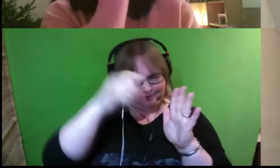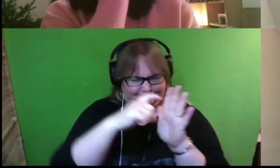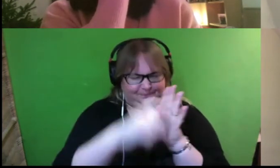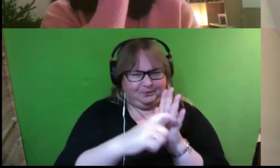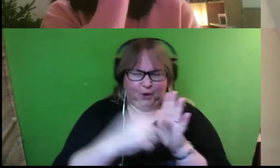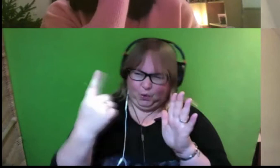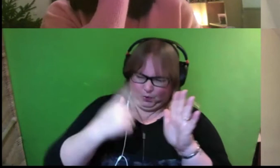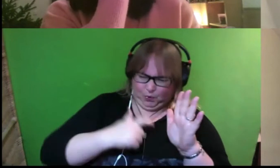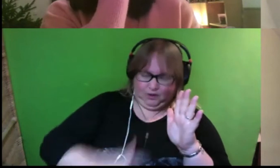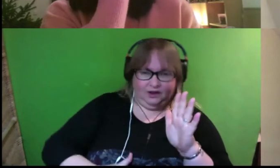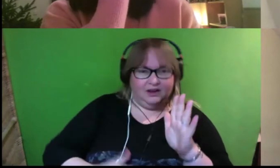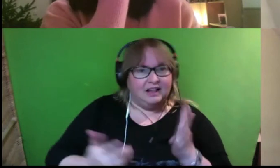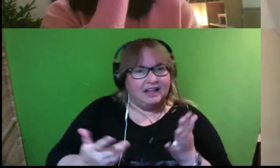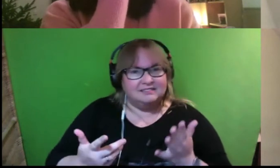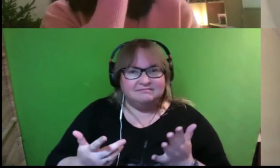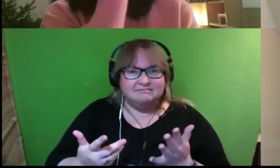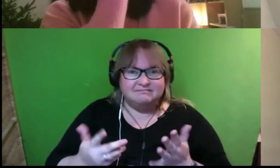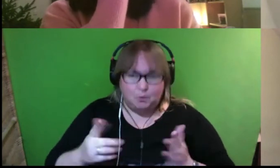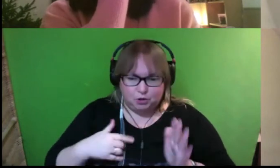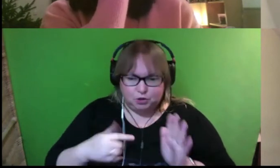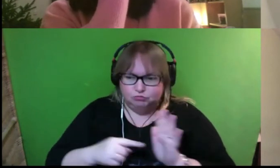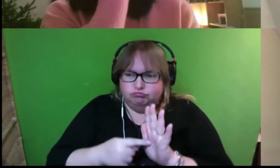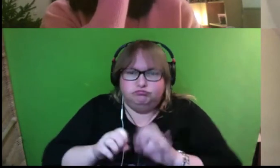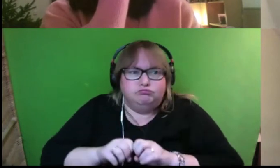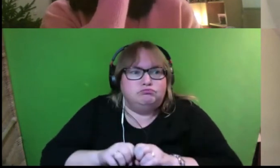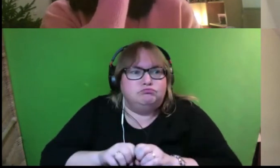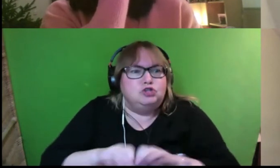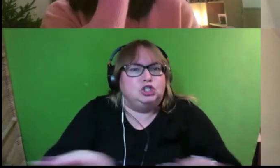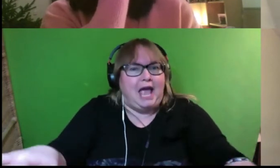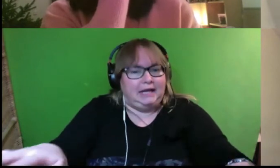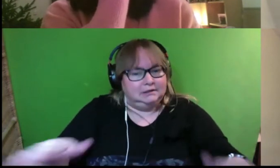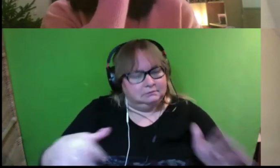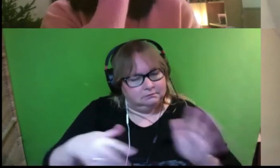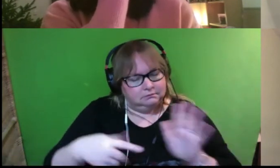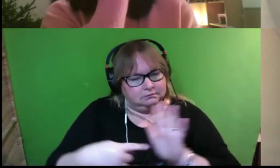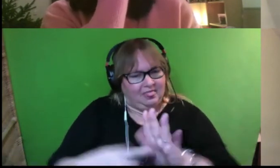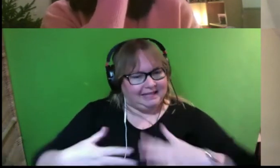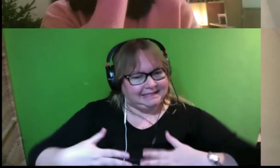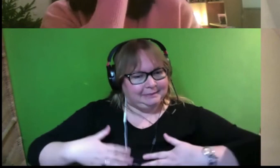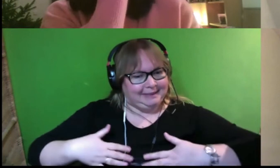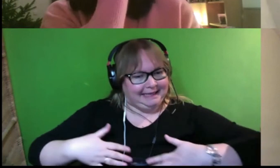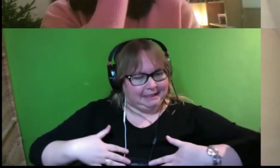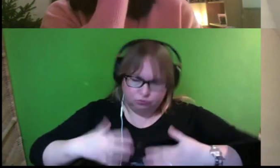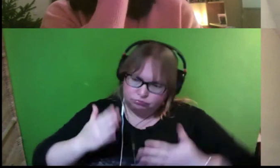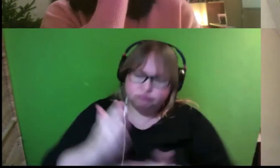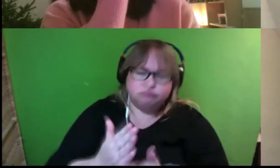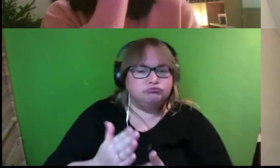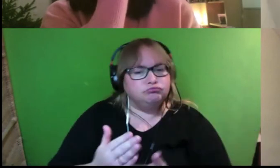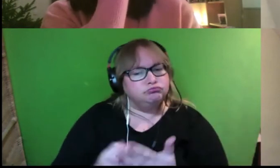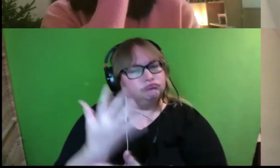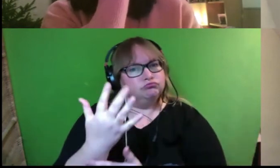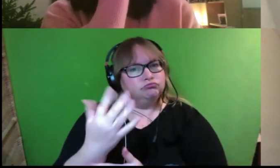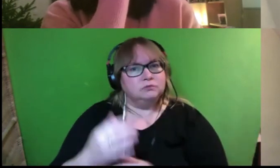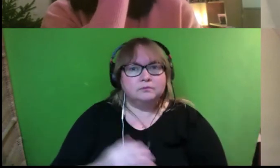a prophecy, that what I'm trying to project into the world, project outwards, not kind of like as a